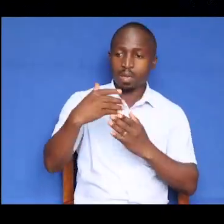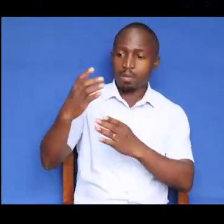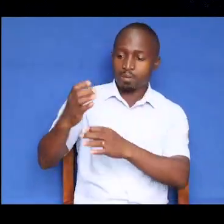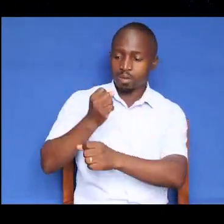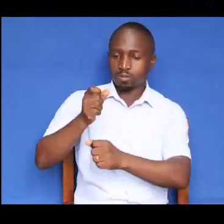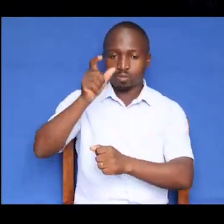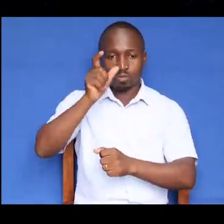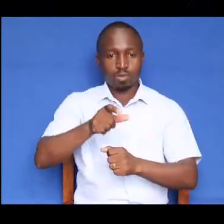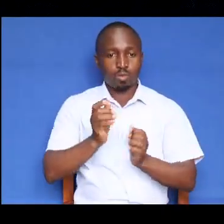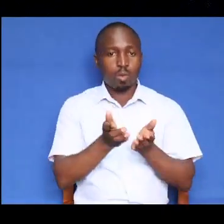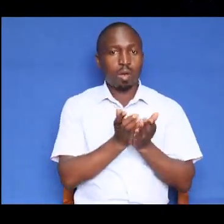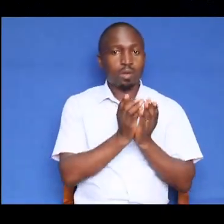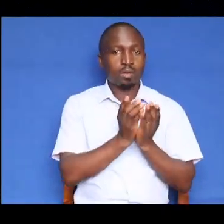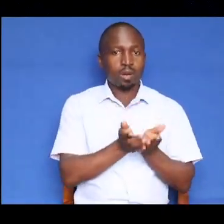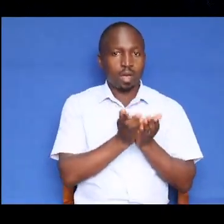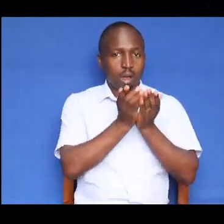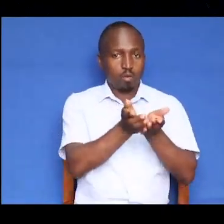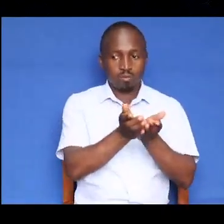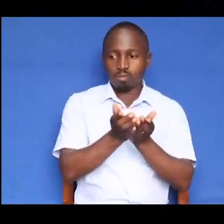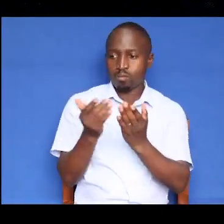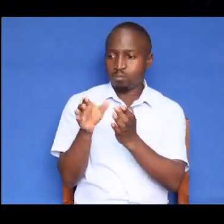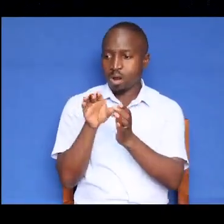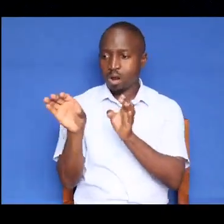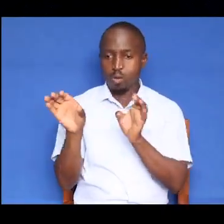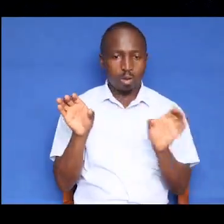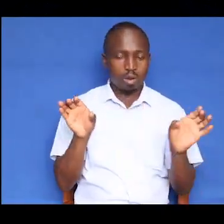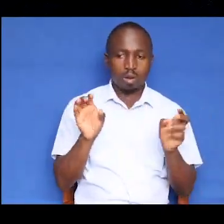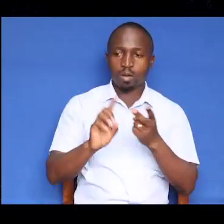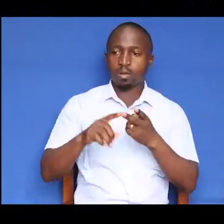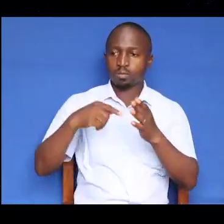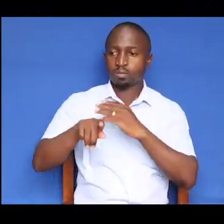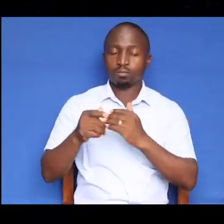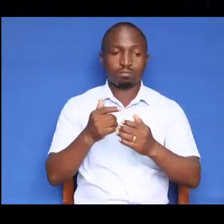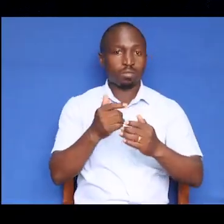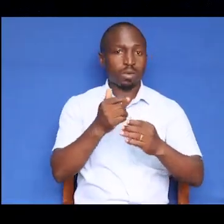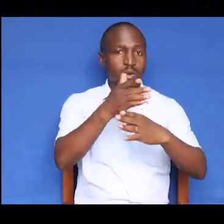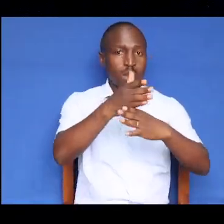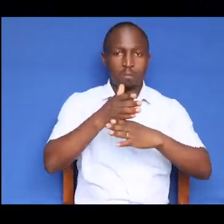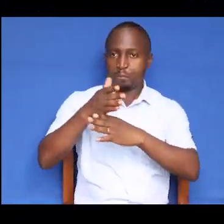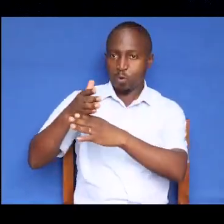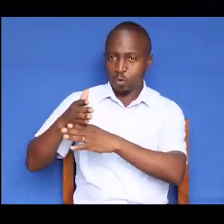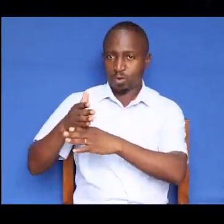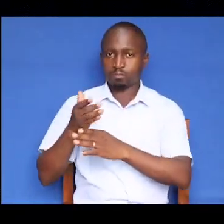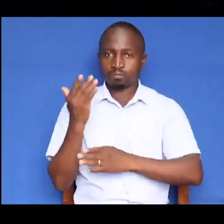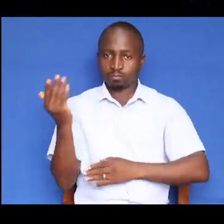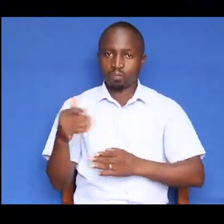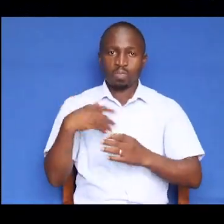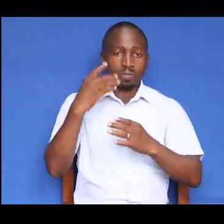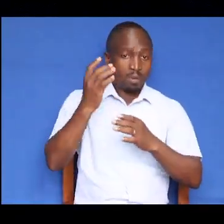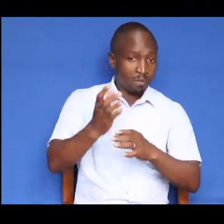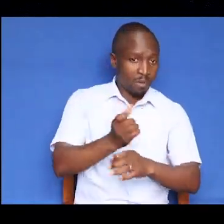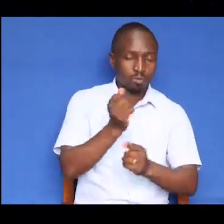shareholders, a part of profit shared by shareholders of the company, which is dividend. So dividend is income